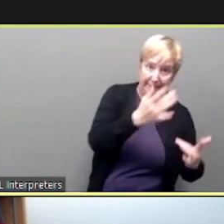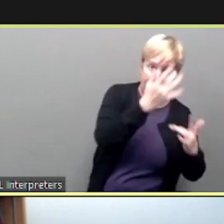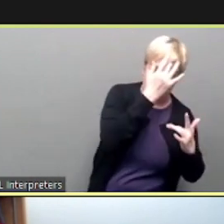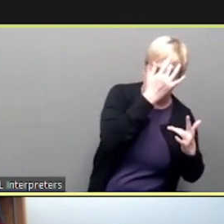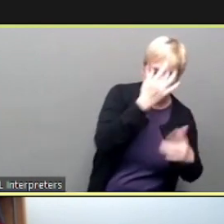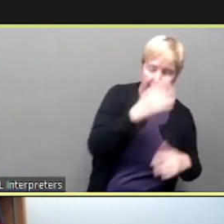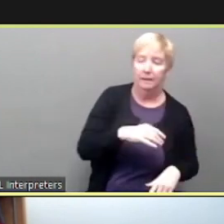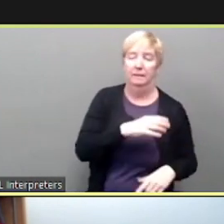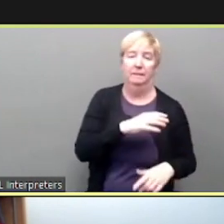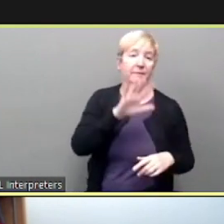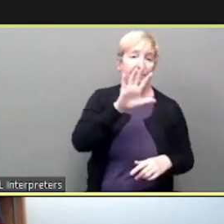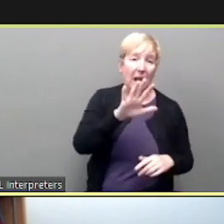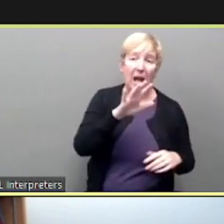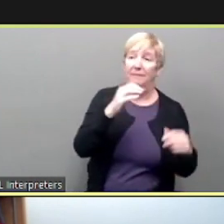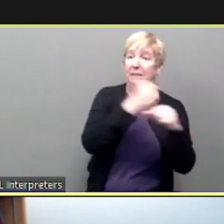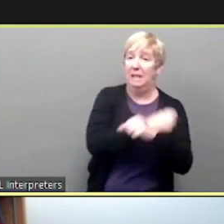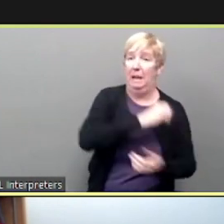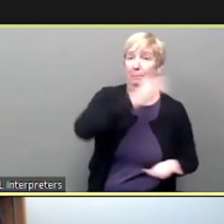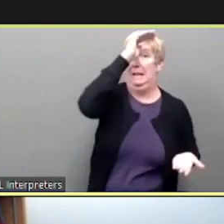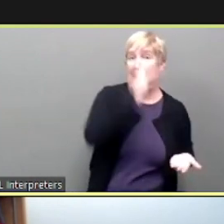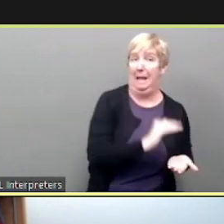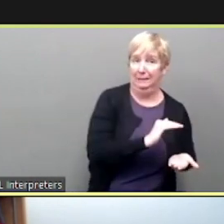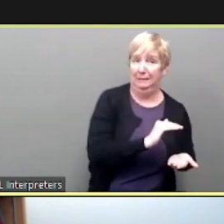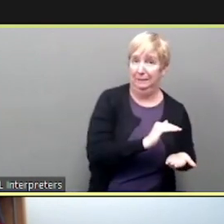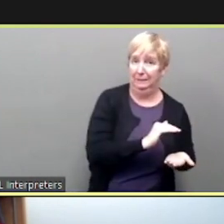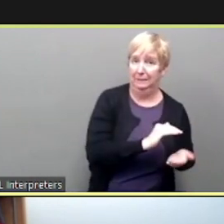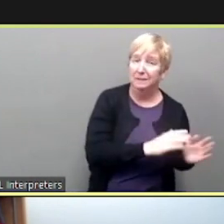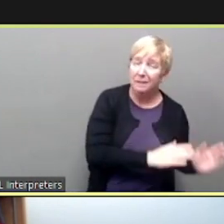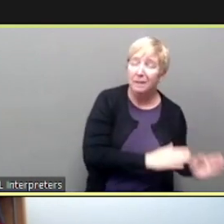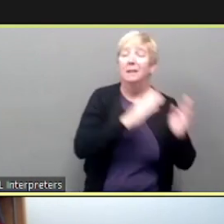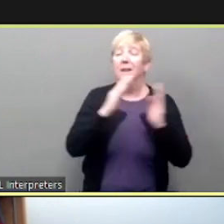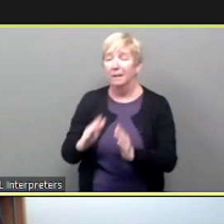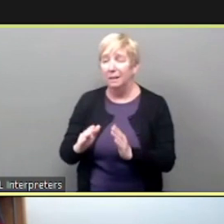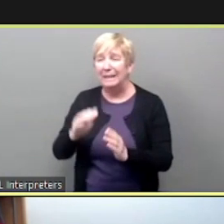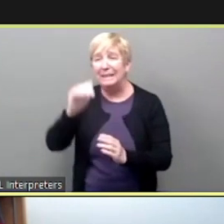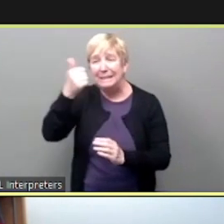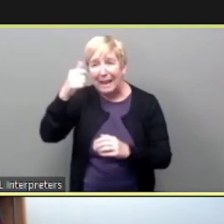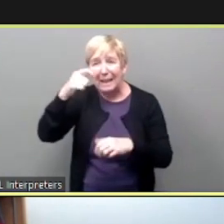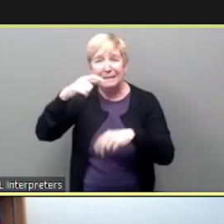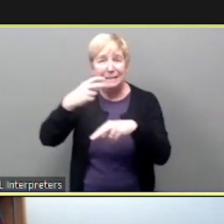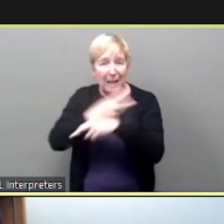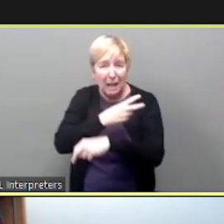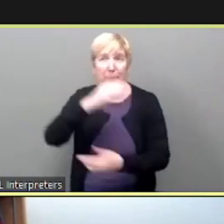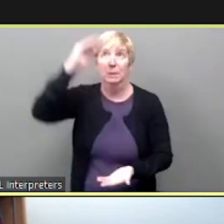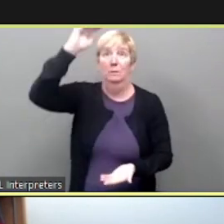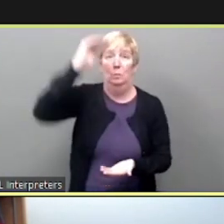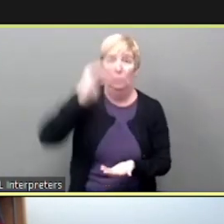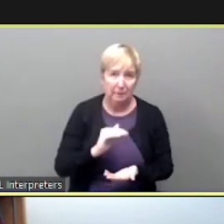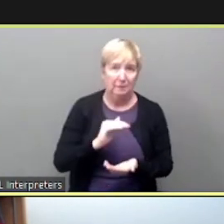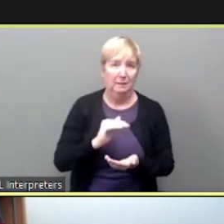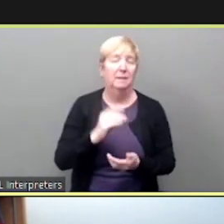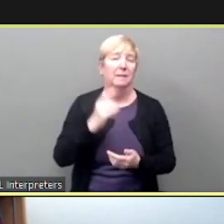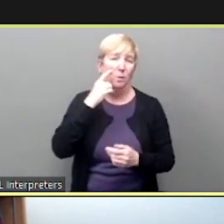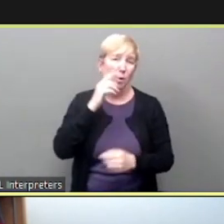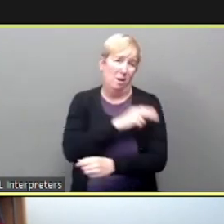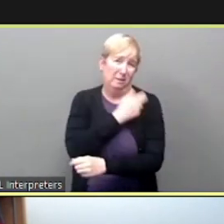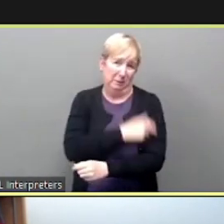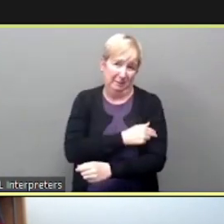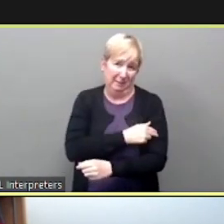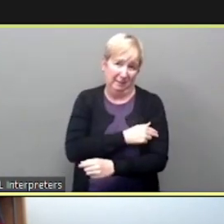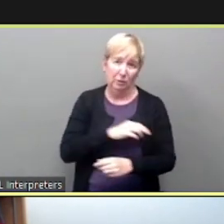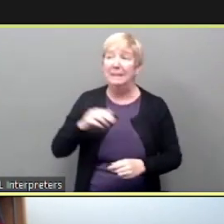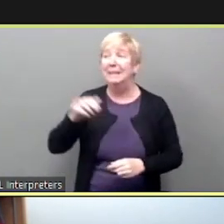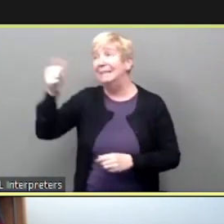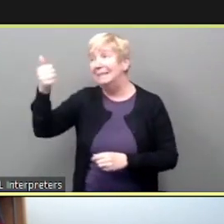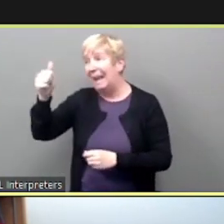times reduction in risk of infection, 10 times reduction of risk in hospitalization, 10